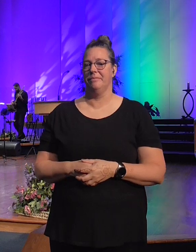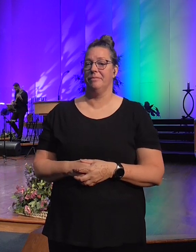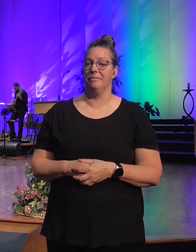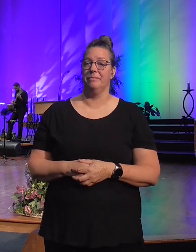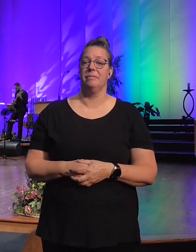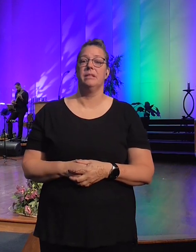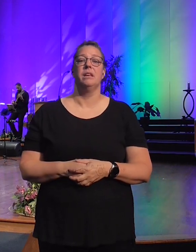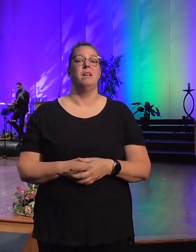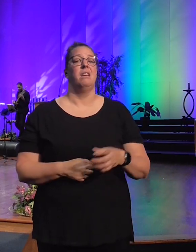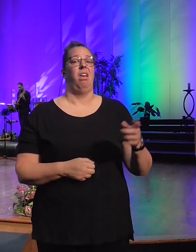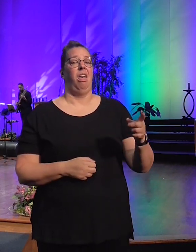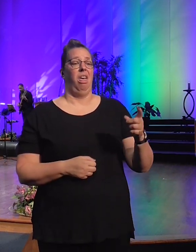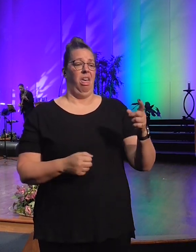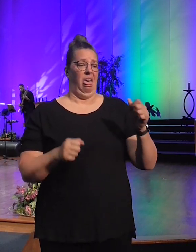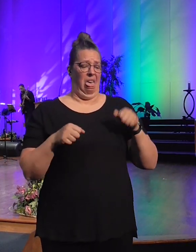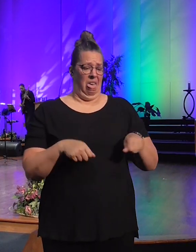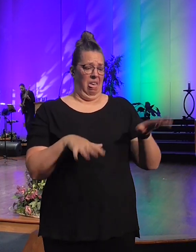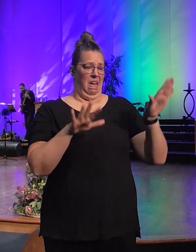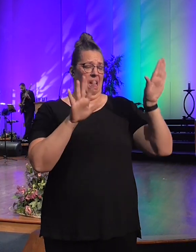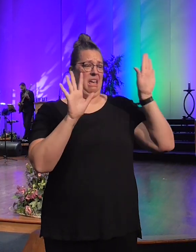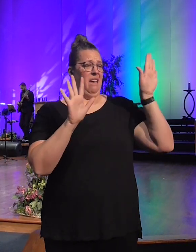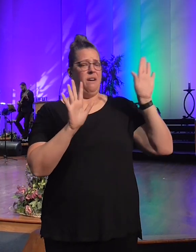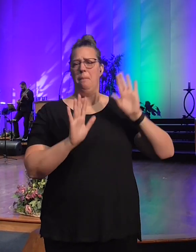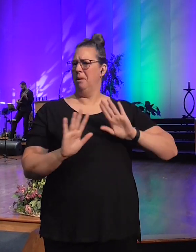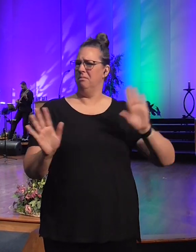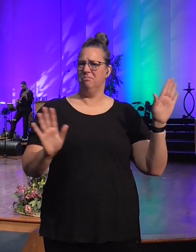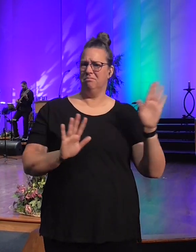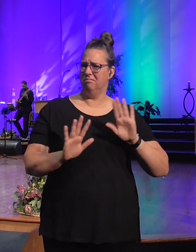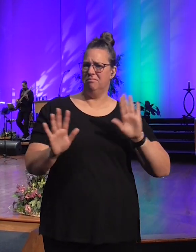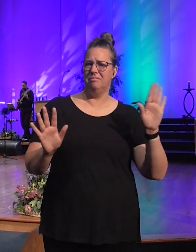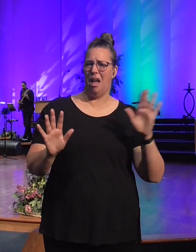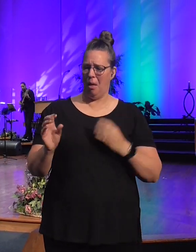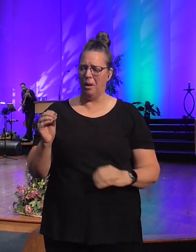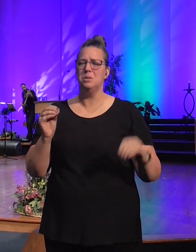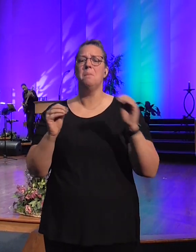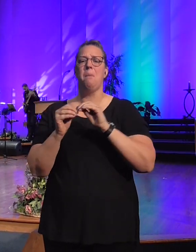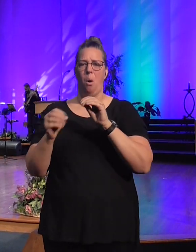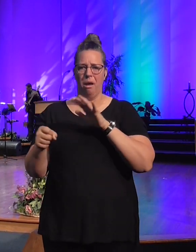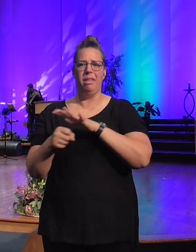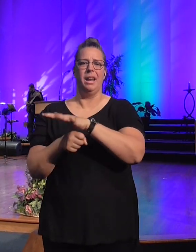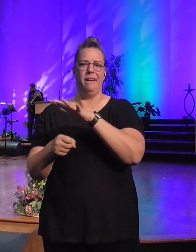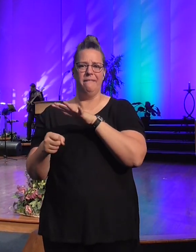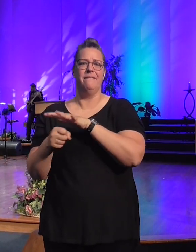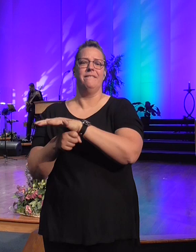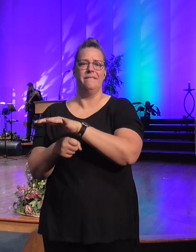Don't give in to giving up, 'cause there's more than